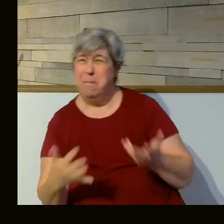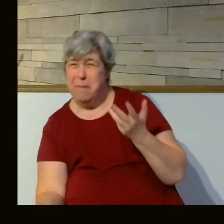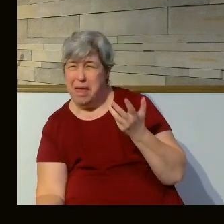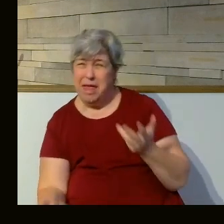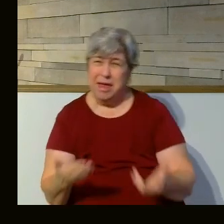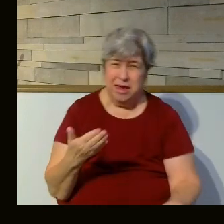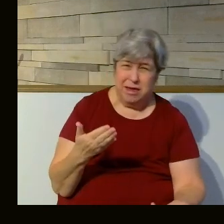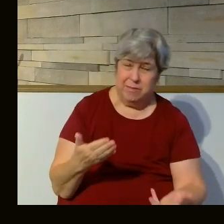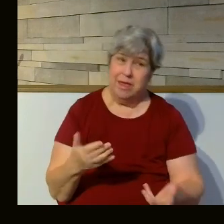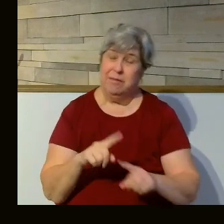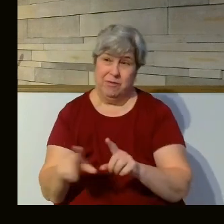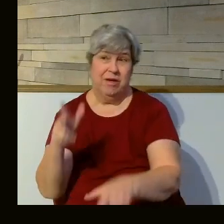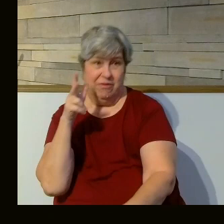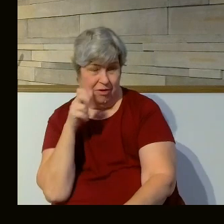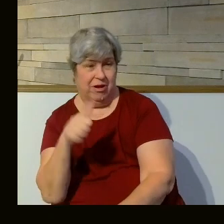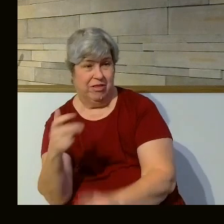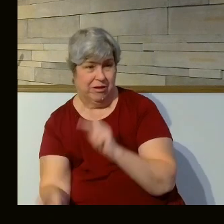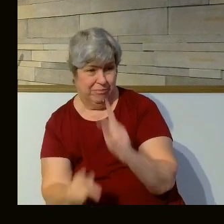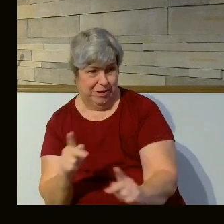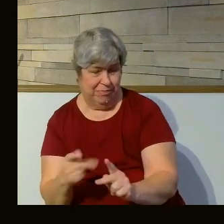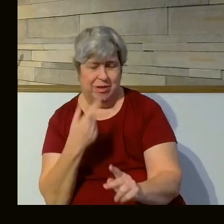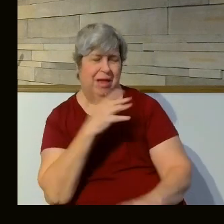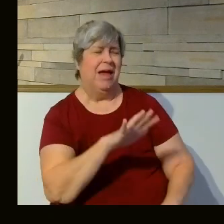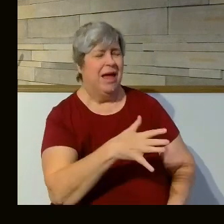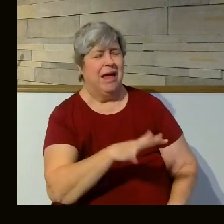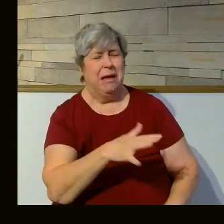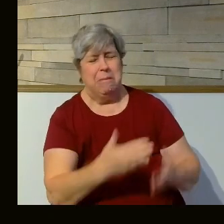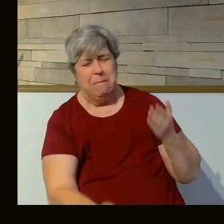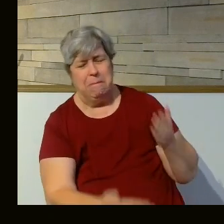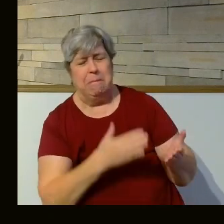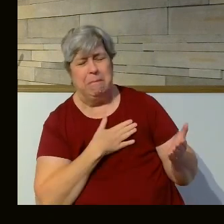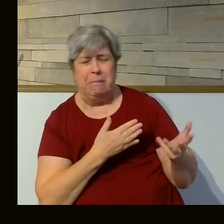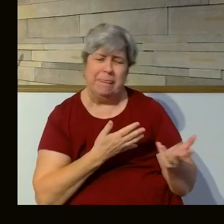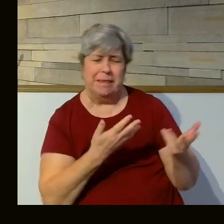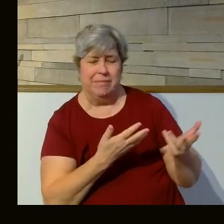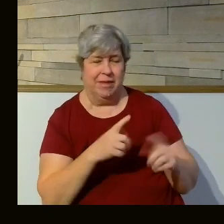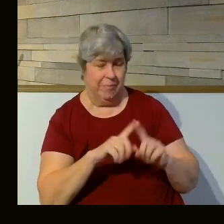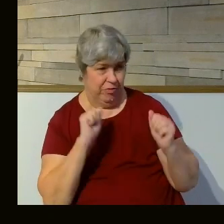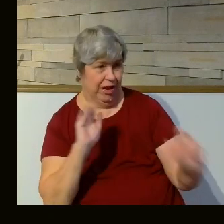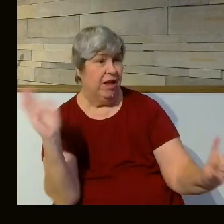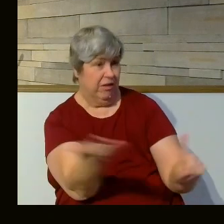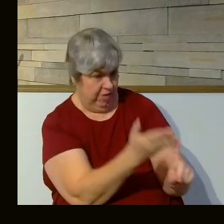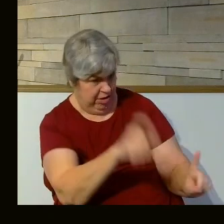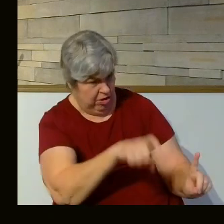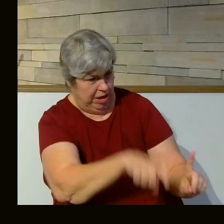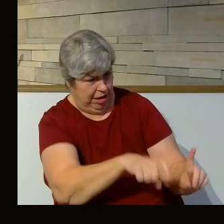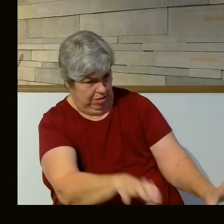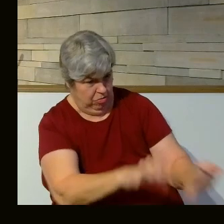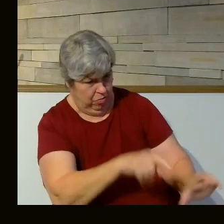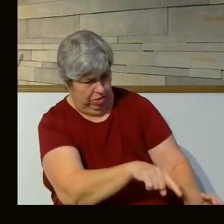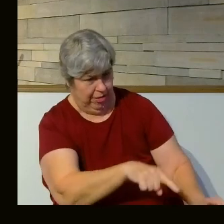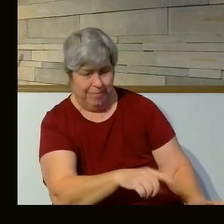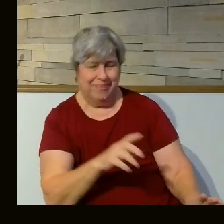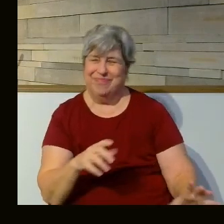We've all been on the receiving end of a wishy-washy commitment at the same time, trying to get somebody else to commit and rally about something that you